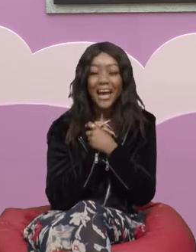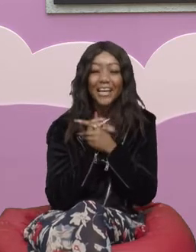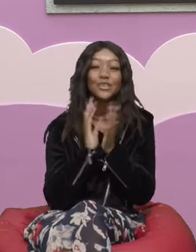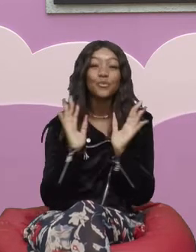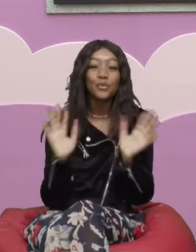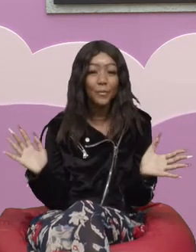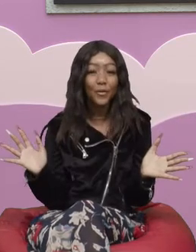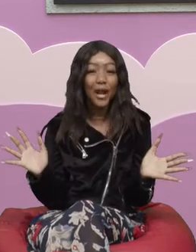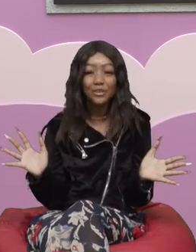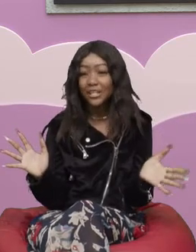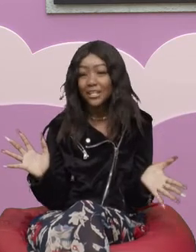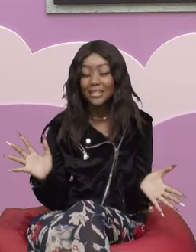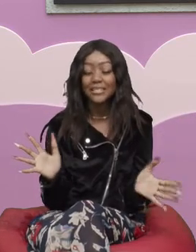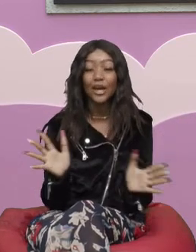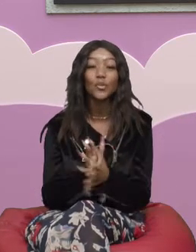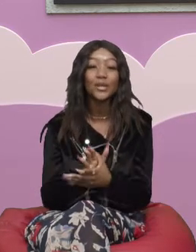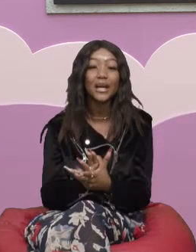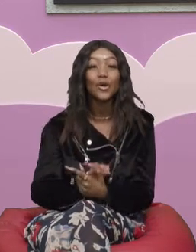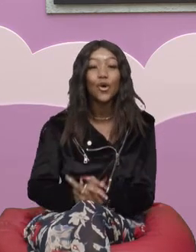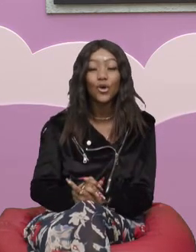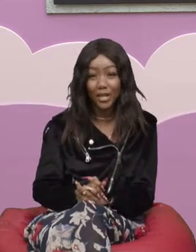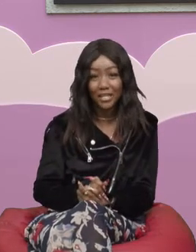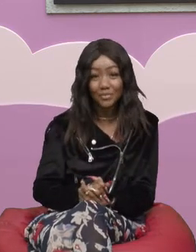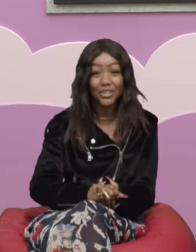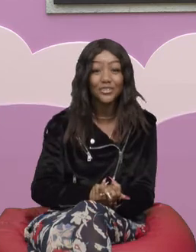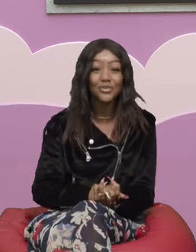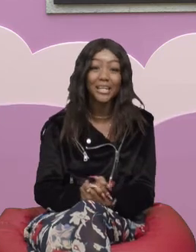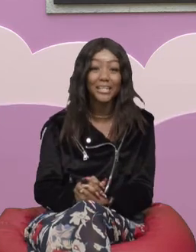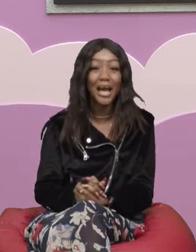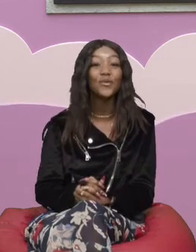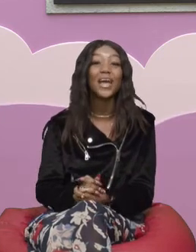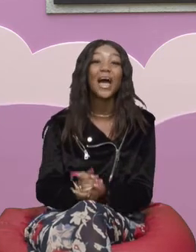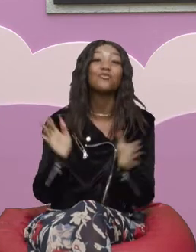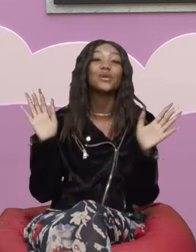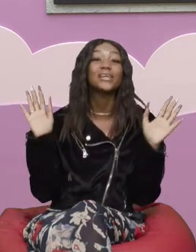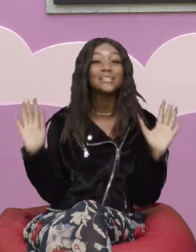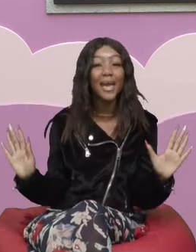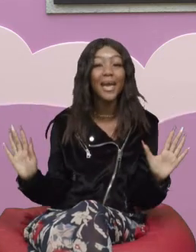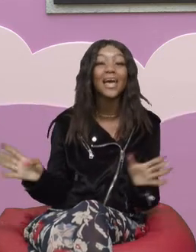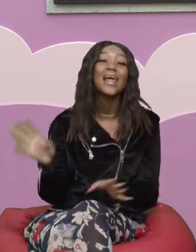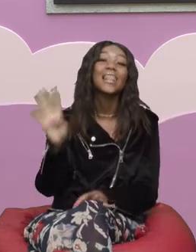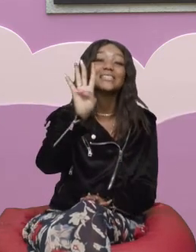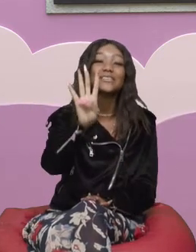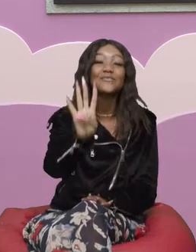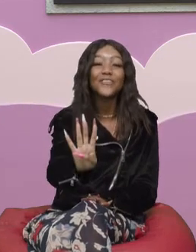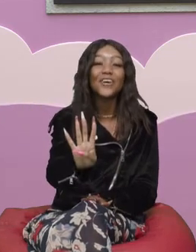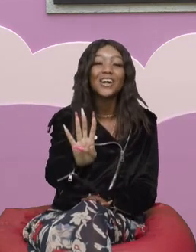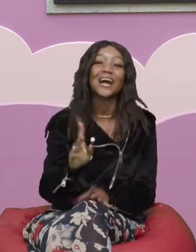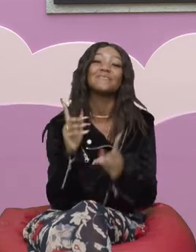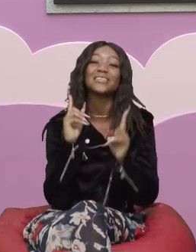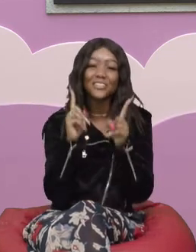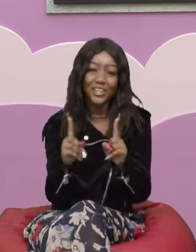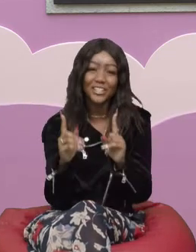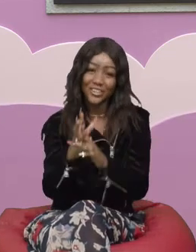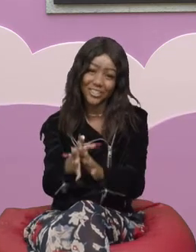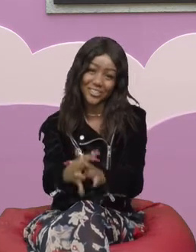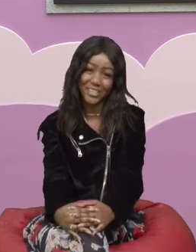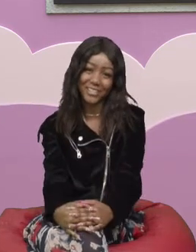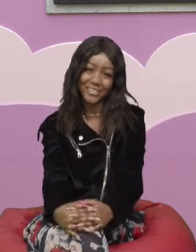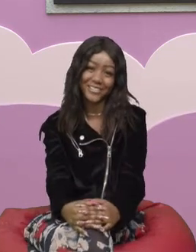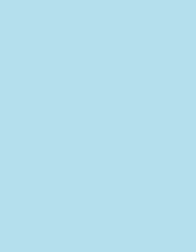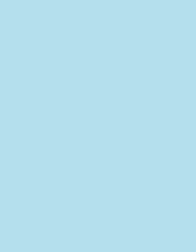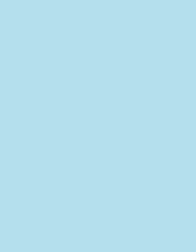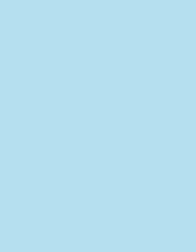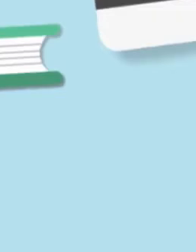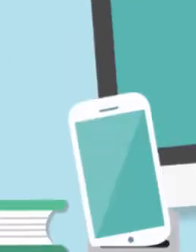So pre-primary learners, I hope you guys are all ready, because right now we have week 10, lesson 4 coming straight to your screens.